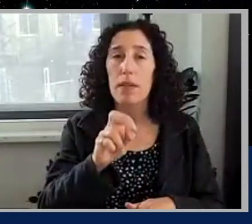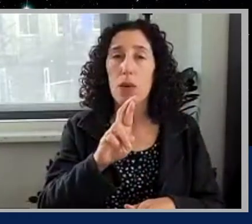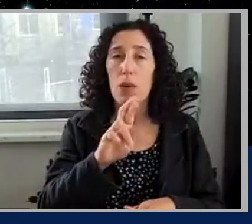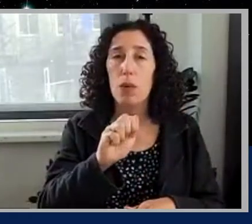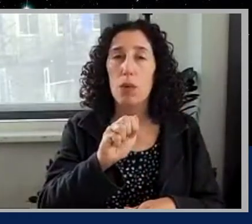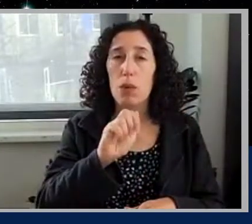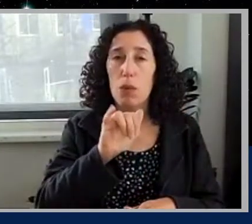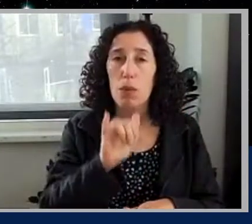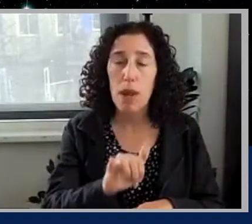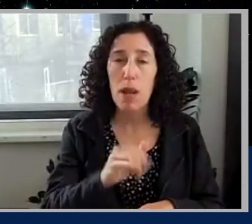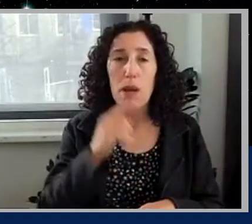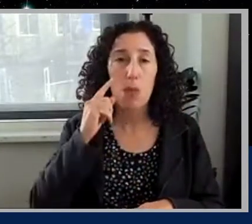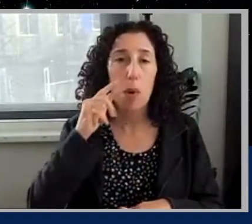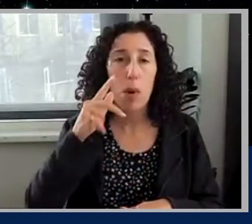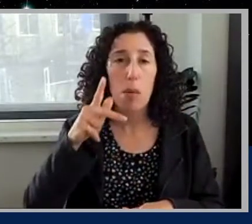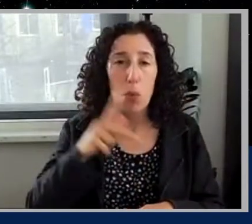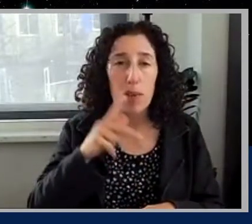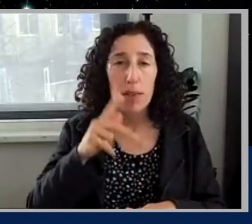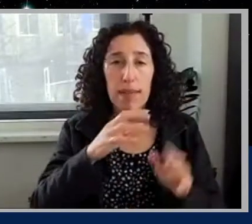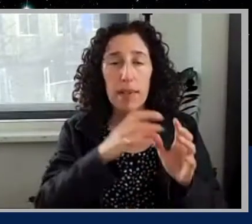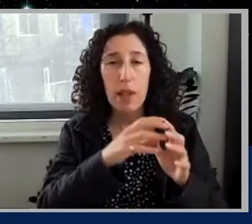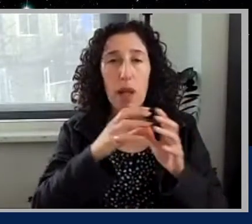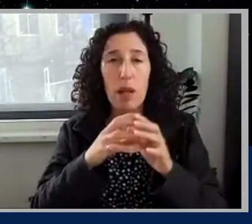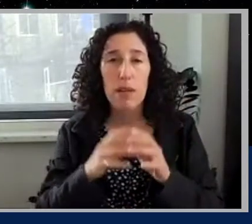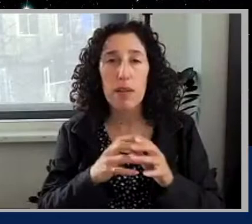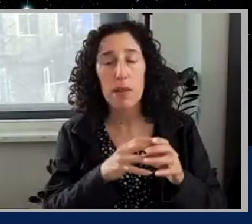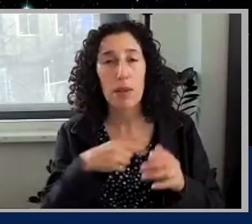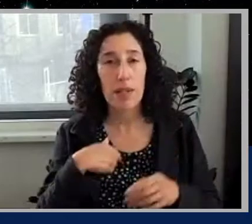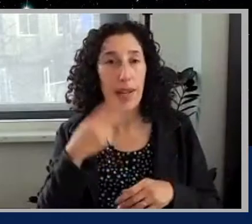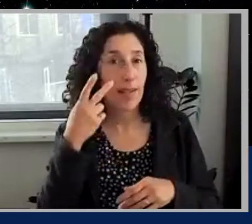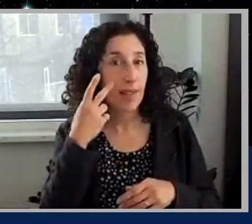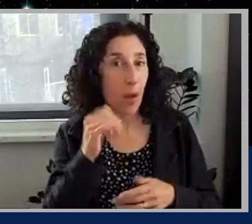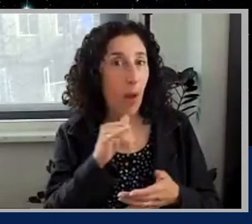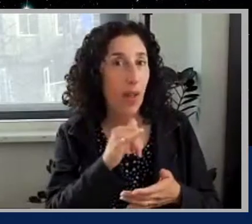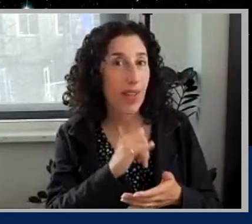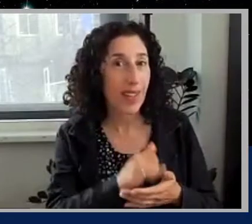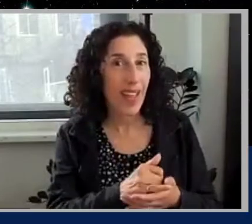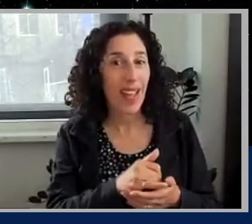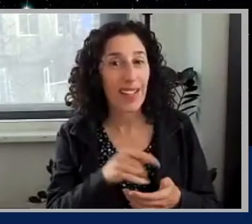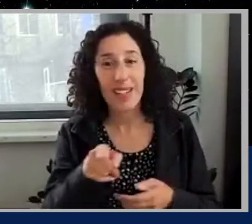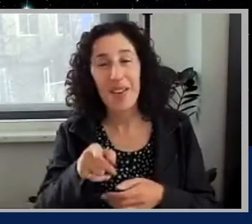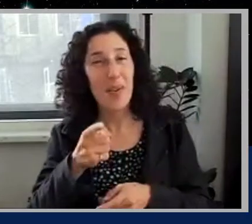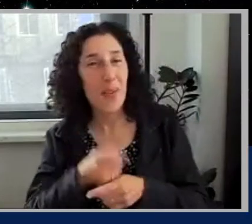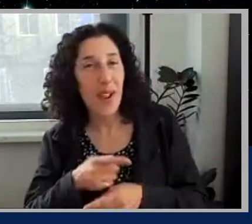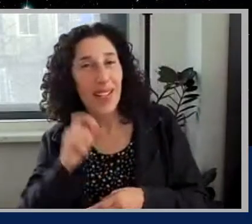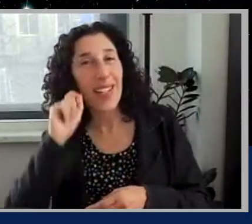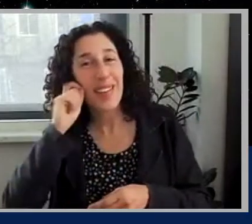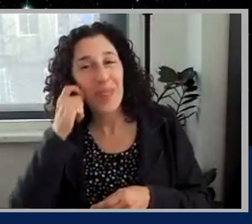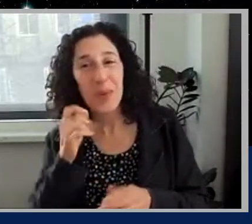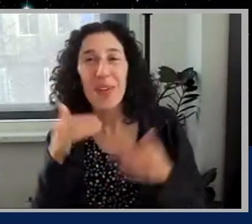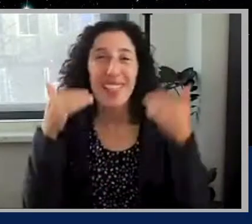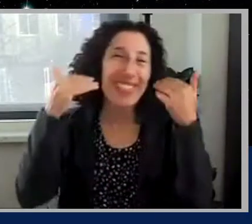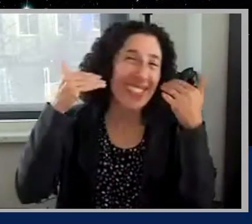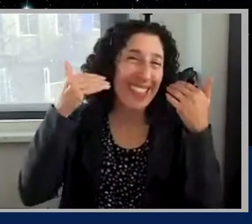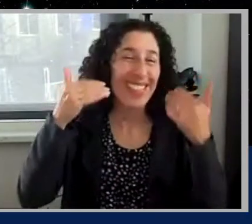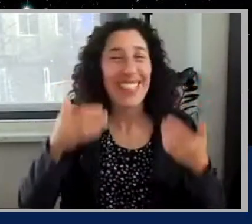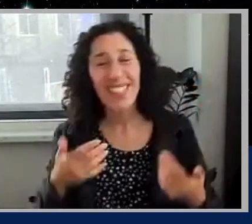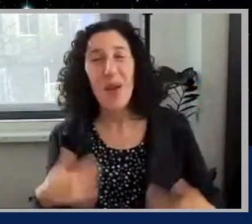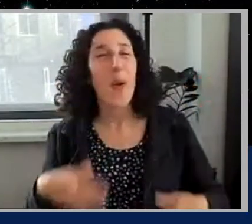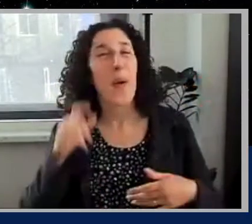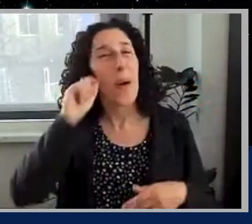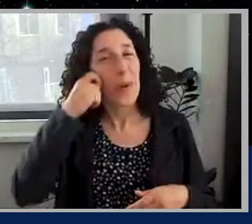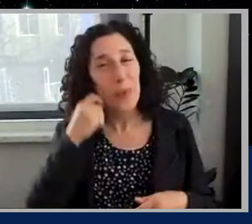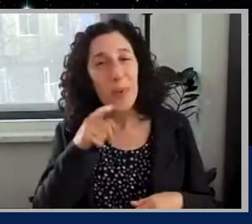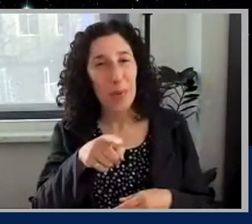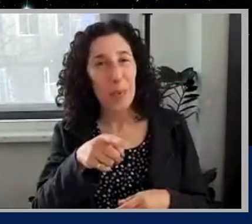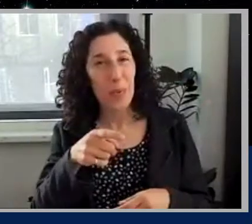Perseus cluster. So it all comes back to the multi-wavelength. It does. It does. Sure. But I remember that. I mean,